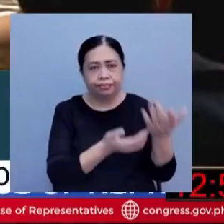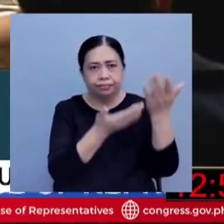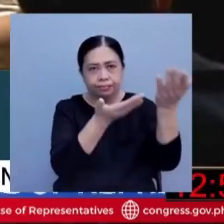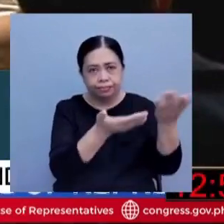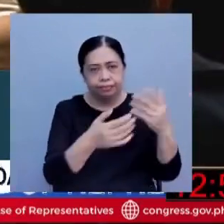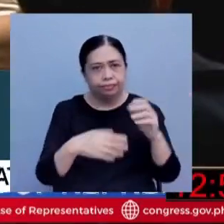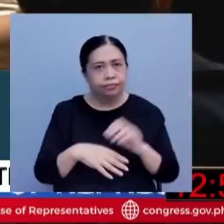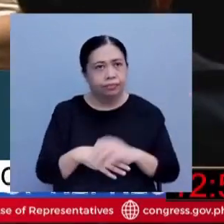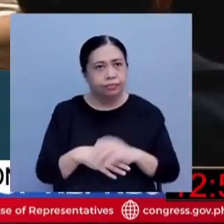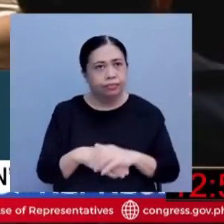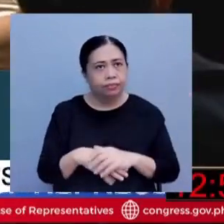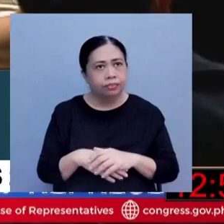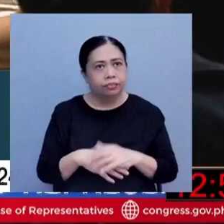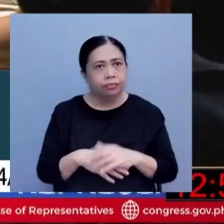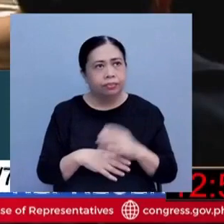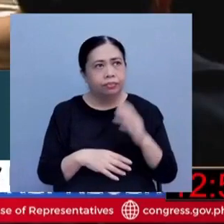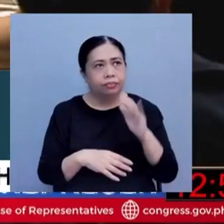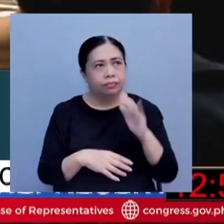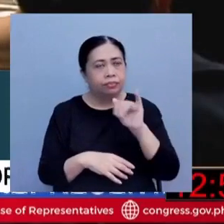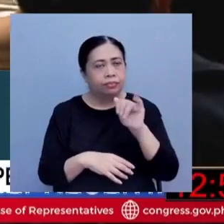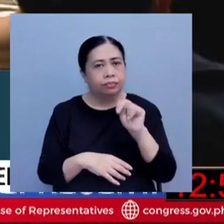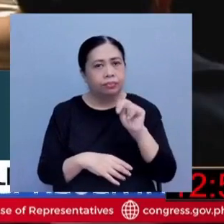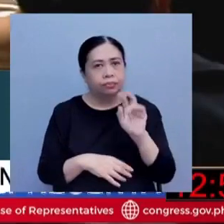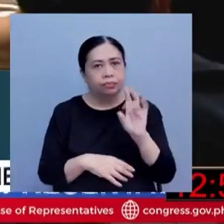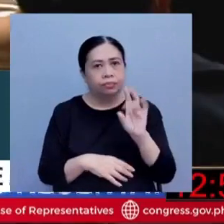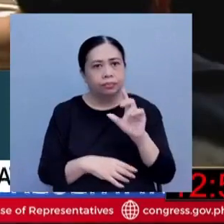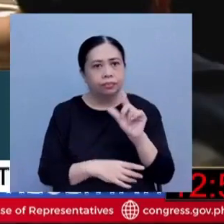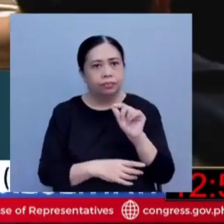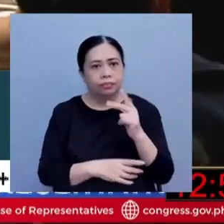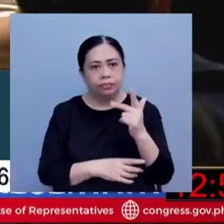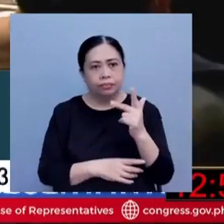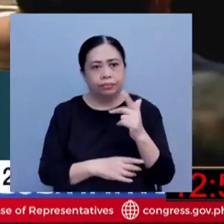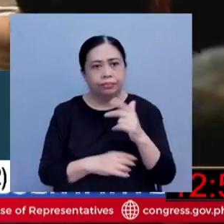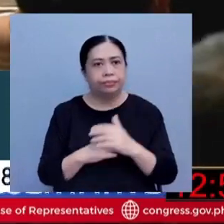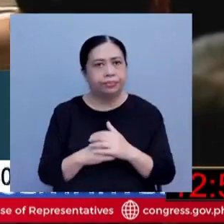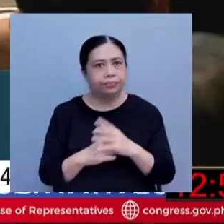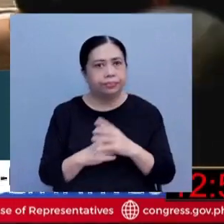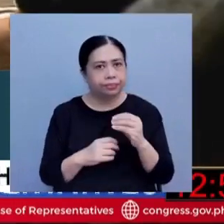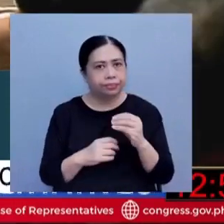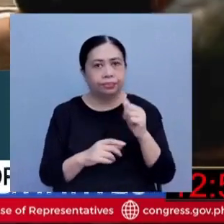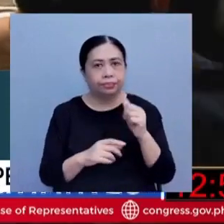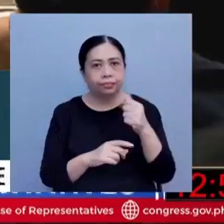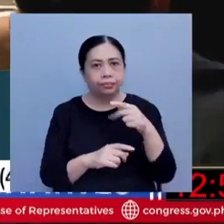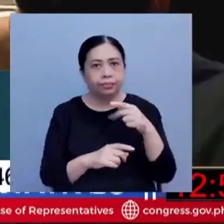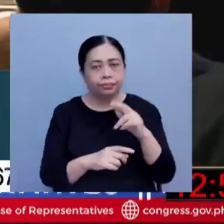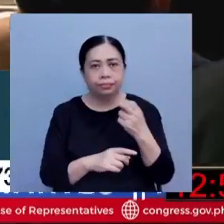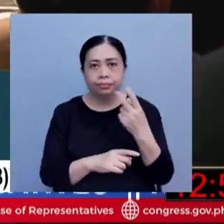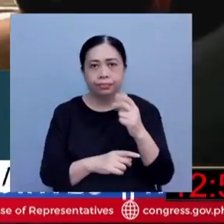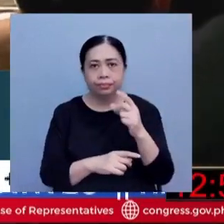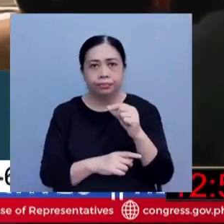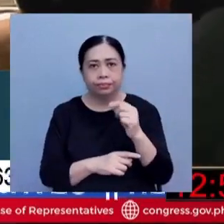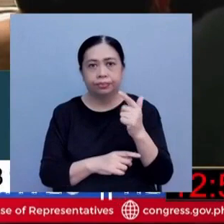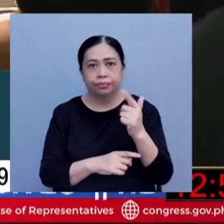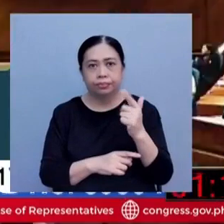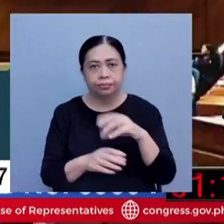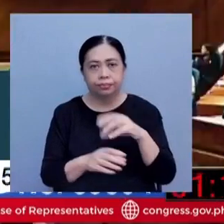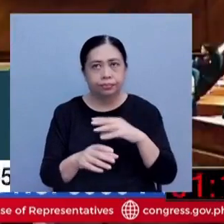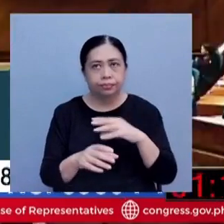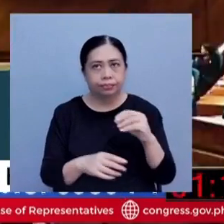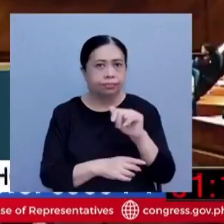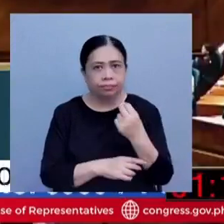in January 17, 2023, and in April 13, 2023, and in July 13 of